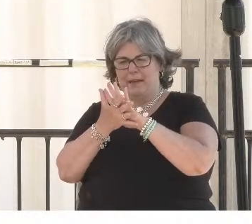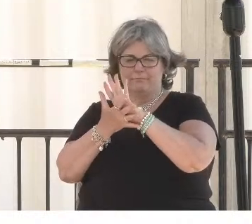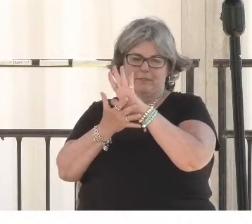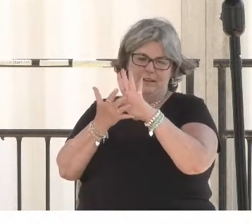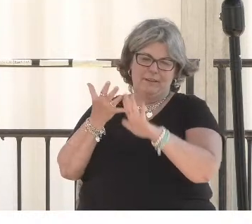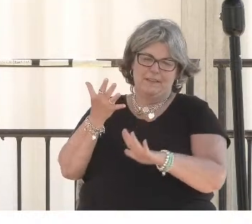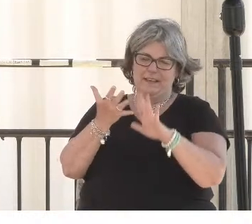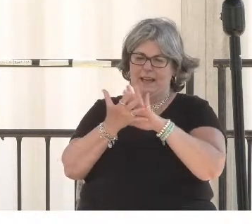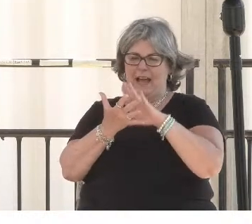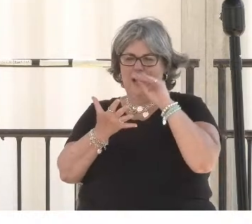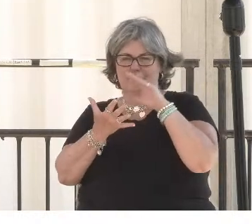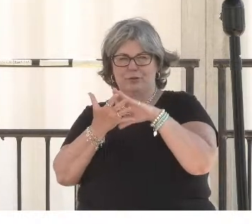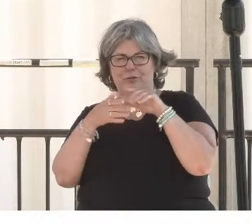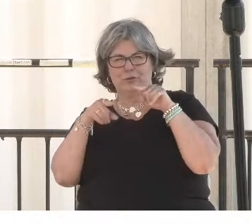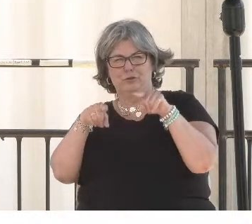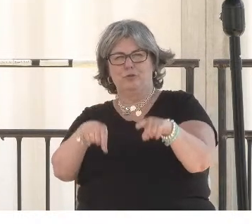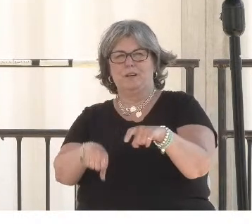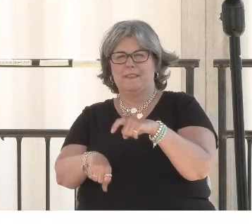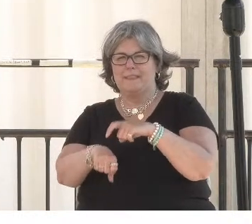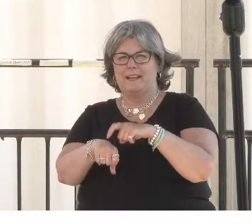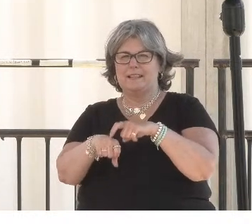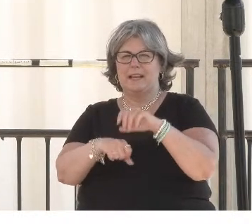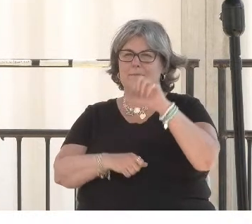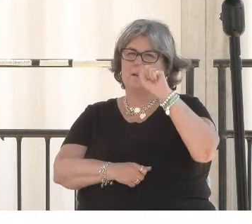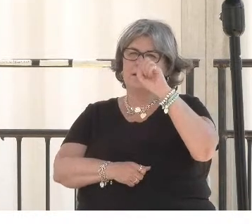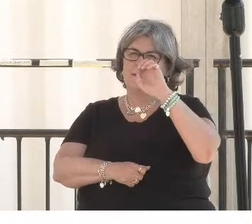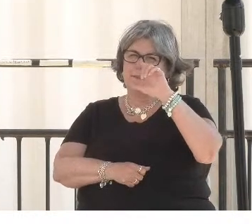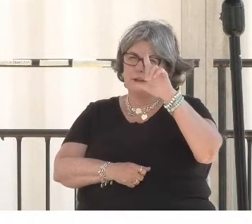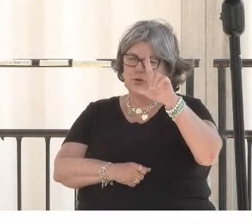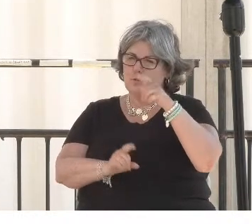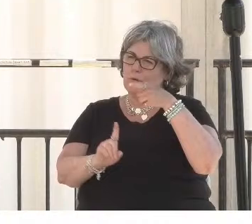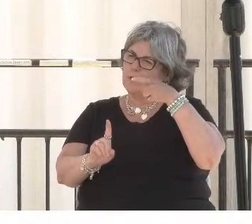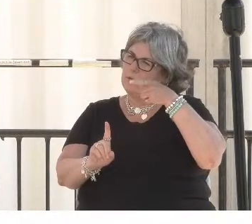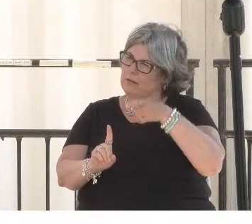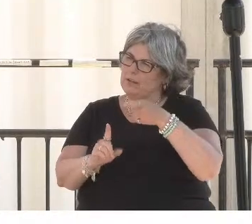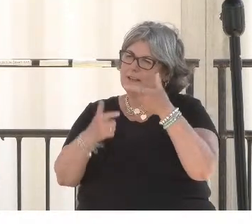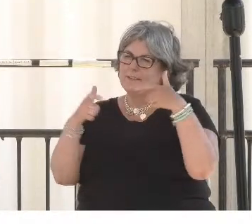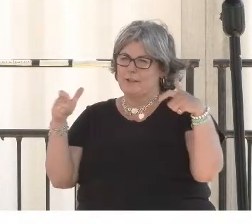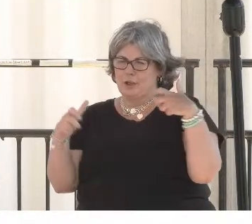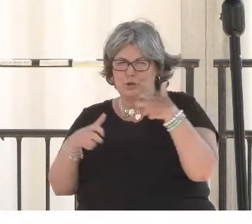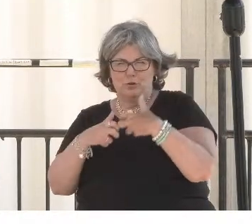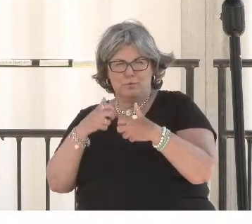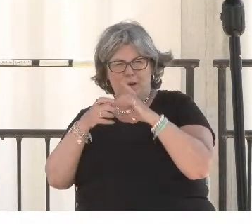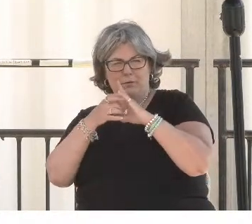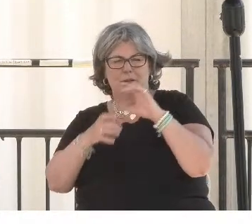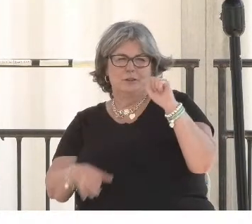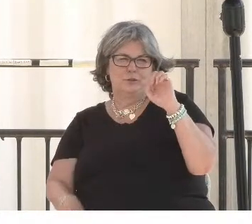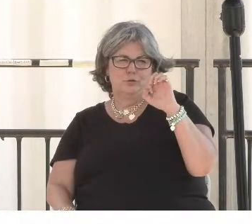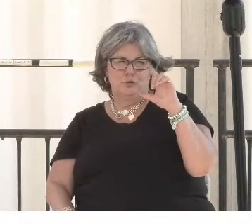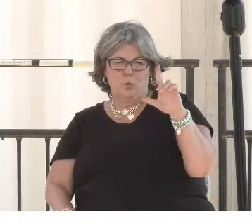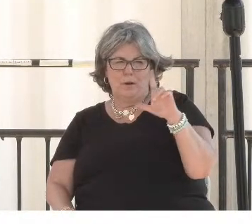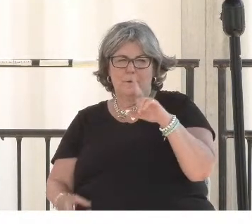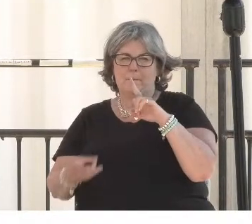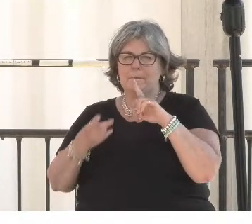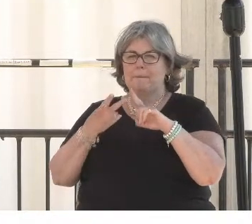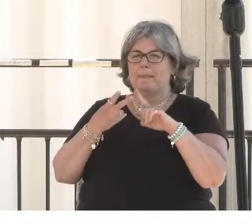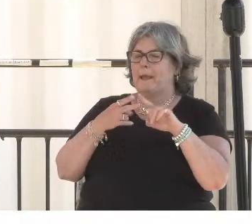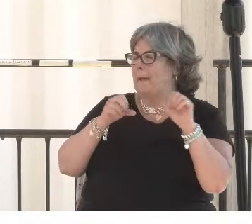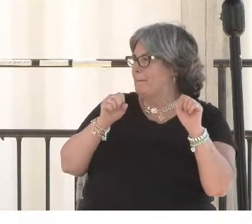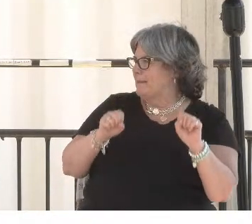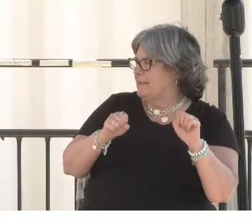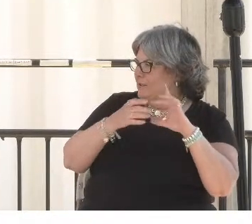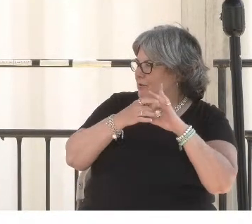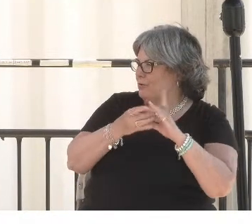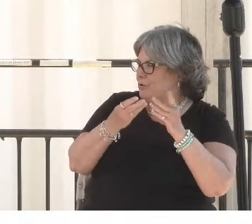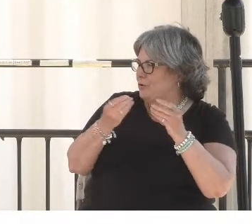the things I was learning around that time, I was learning that the soils, the way we treat our soils, is both a huge problem for the planet and also a huge